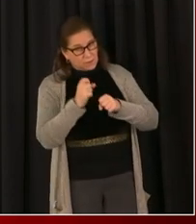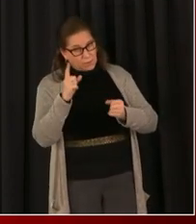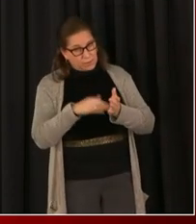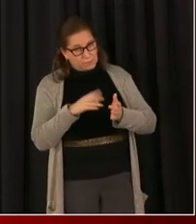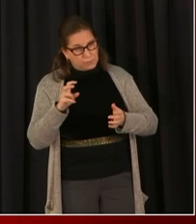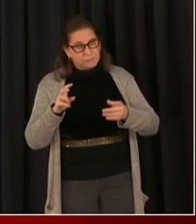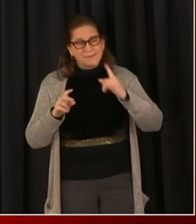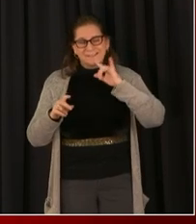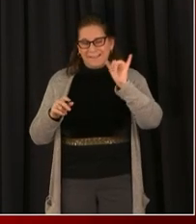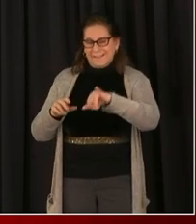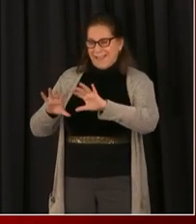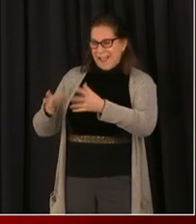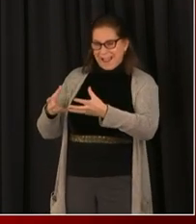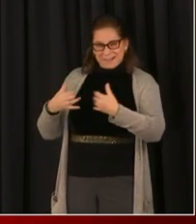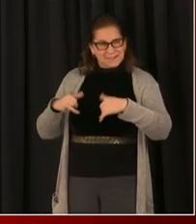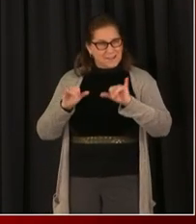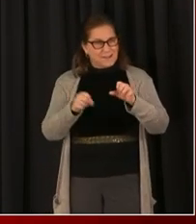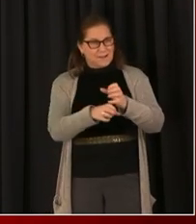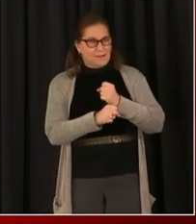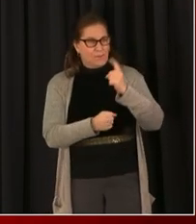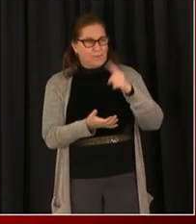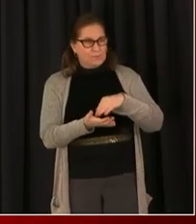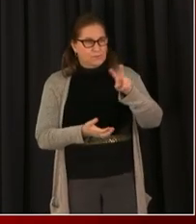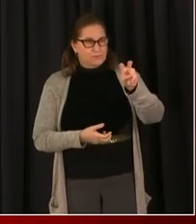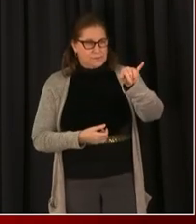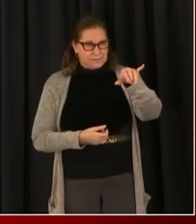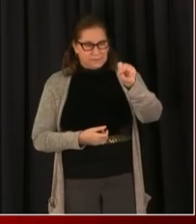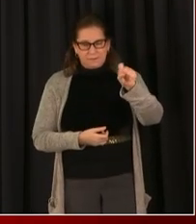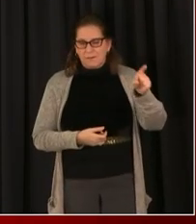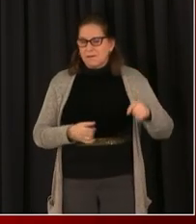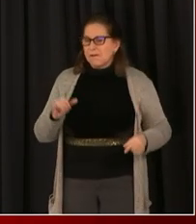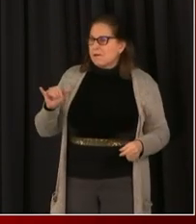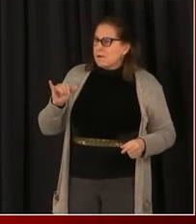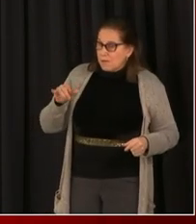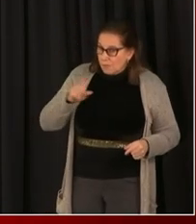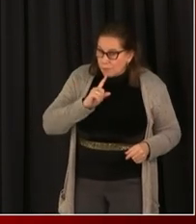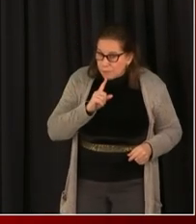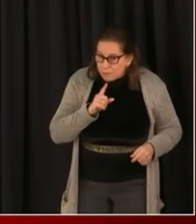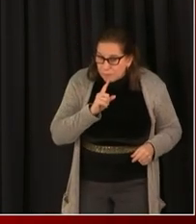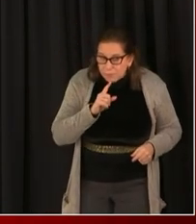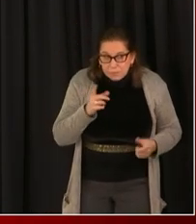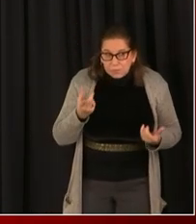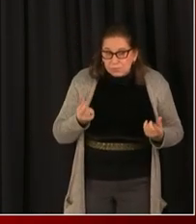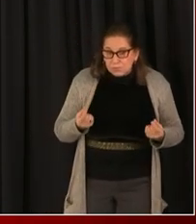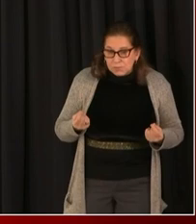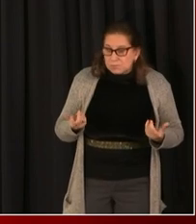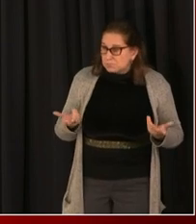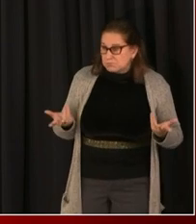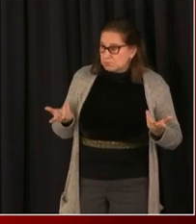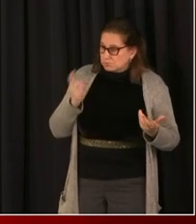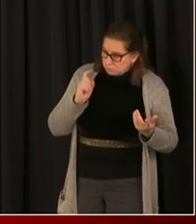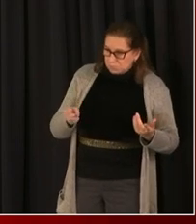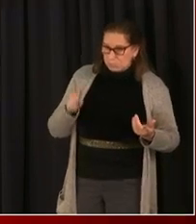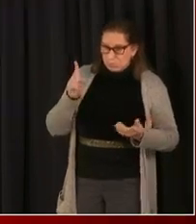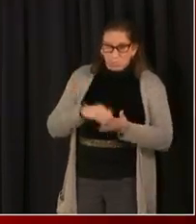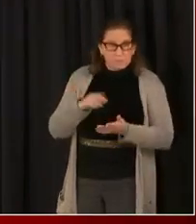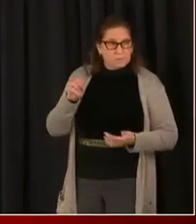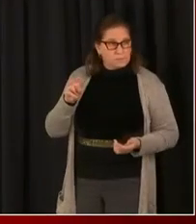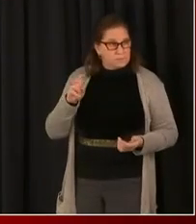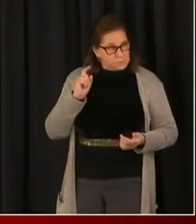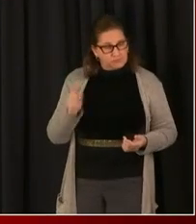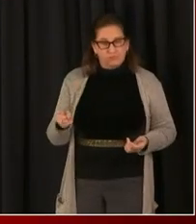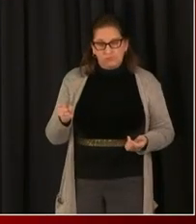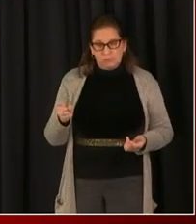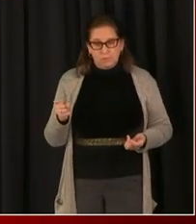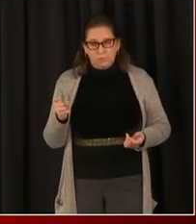the $1,200 benefit. So they don't have to do anything? There's nothing that they have to do. And the difference,